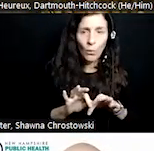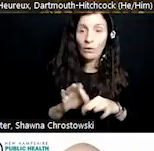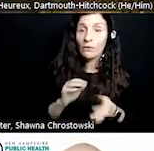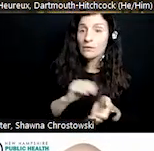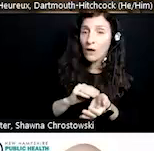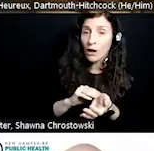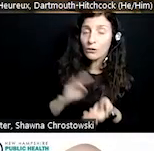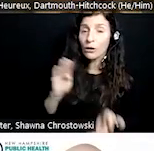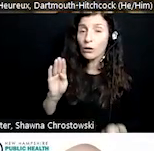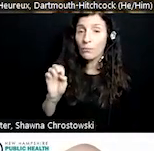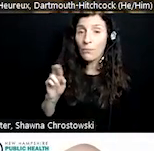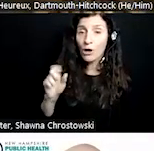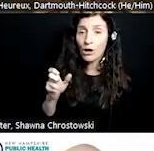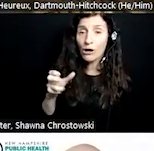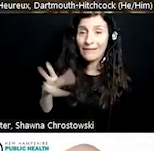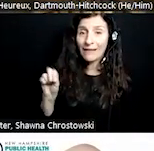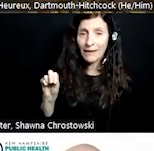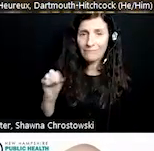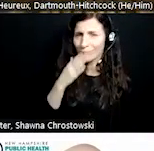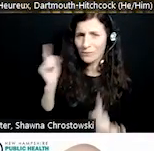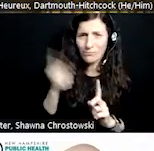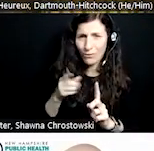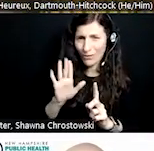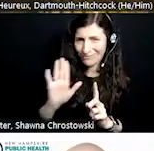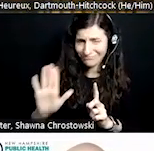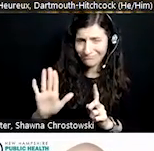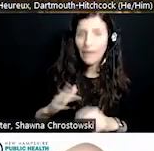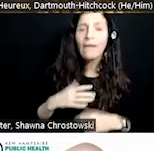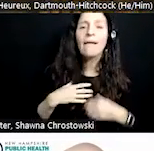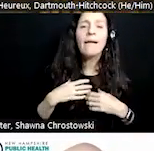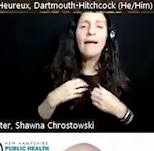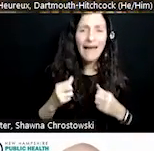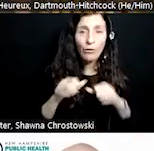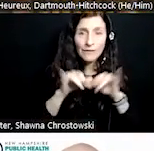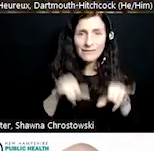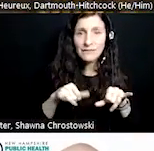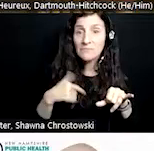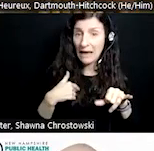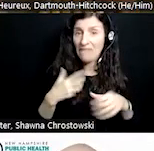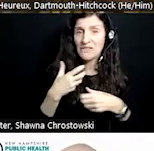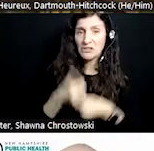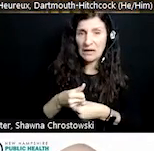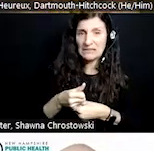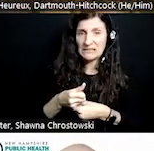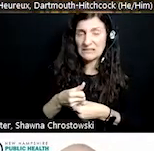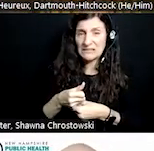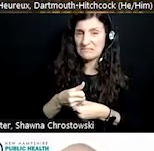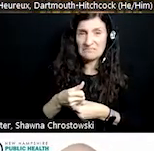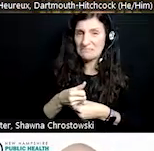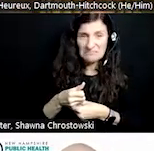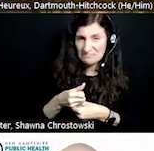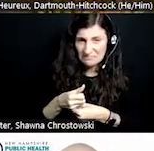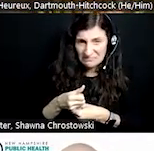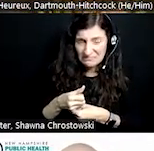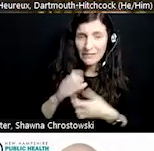great point. That health systems sometimes do have distrust associated with them. So our community health